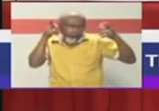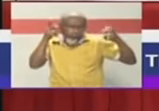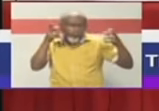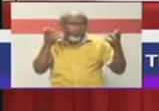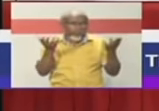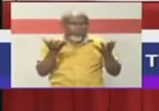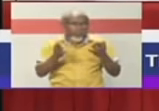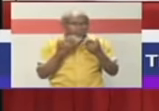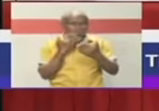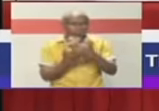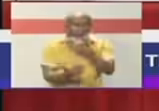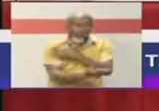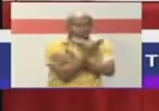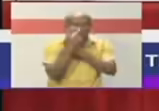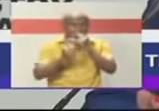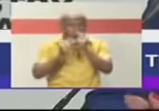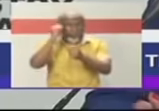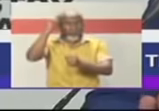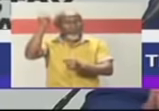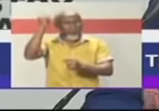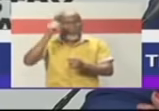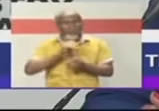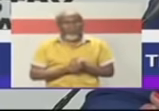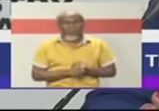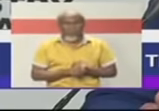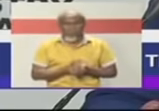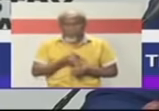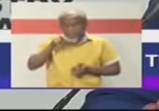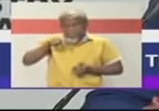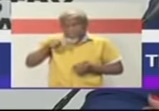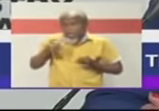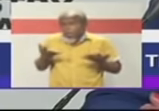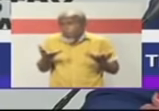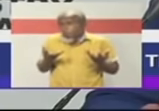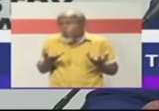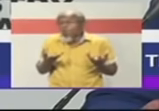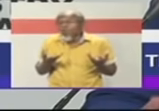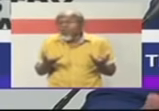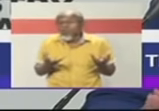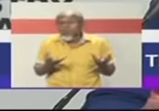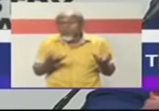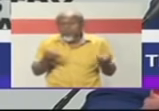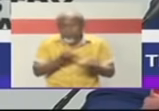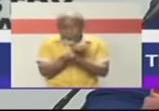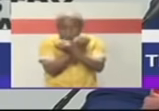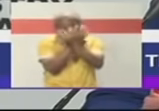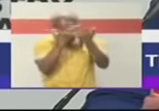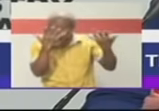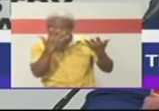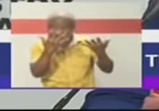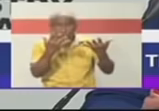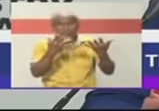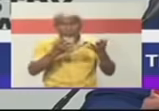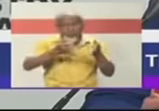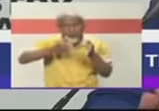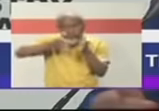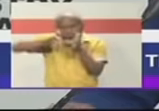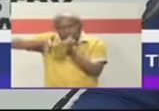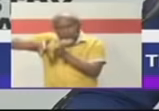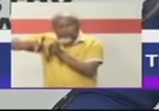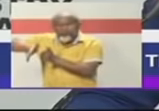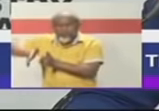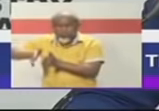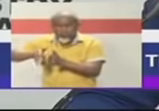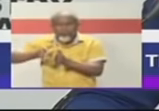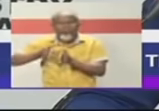Trinidad and Tobago. This morning, I would like to present an update on the parallel healthcare system, as well as